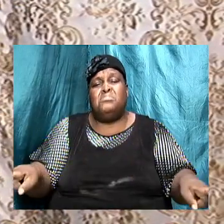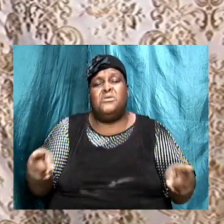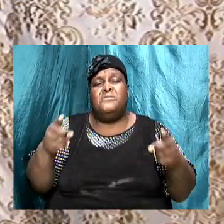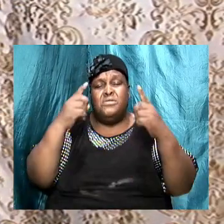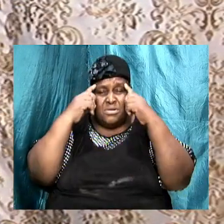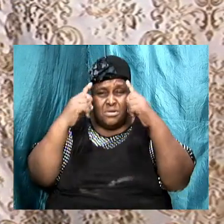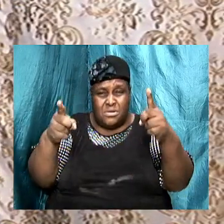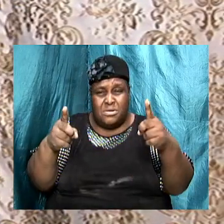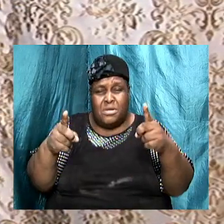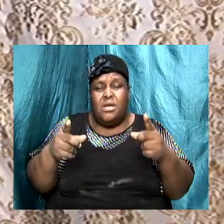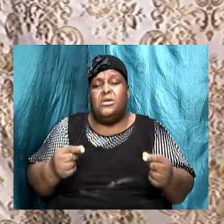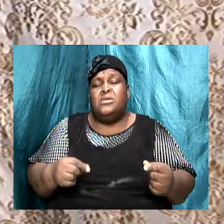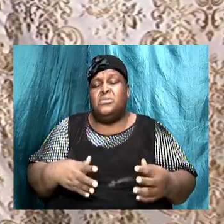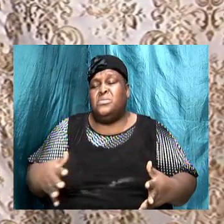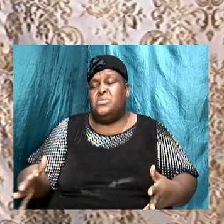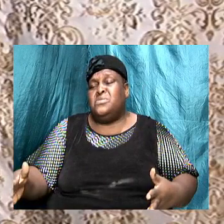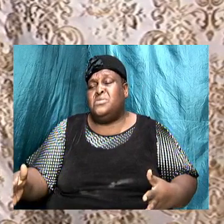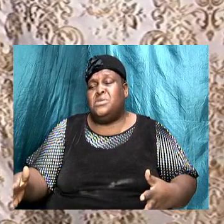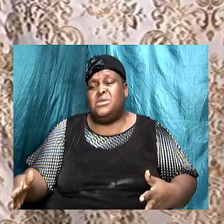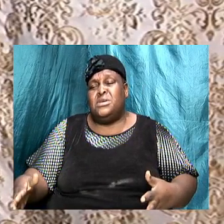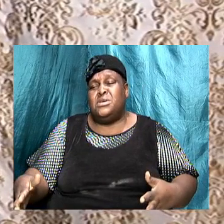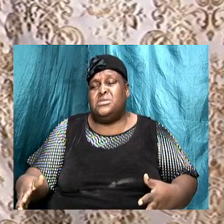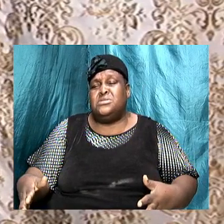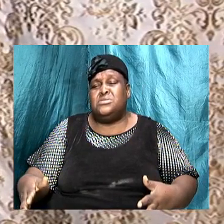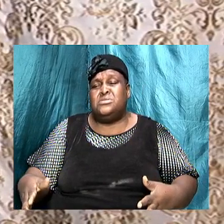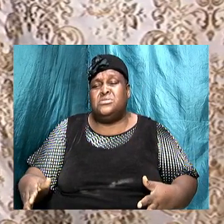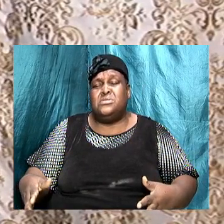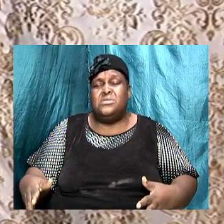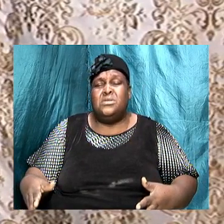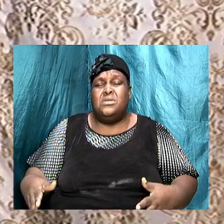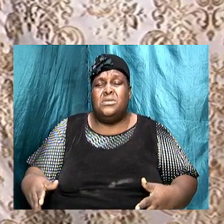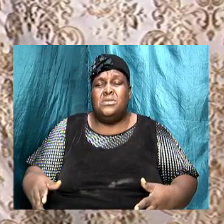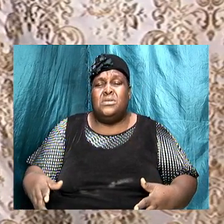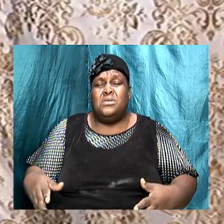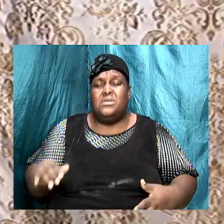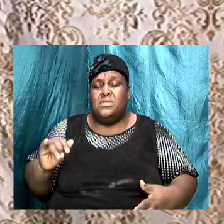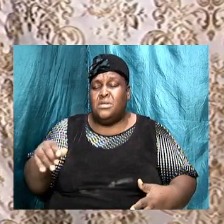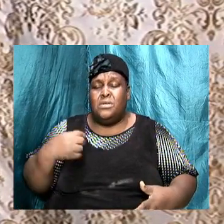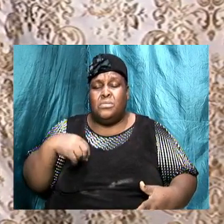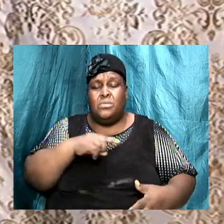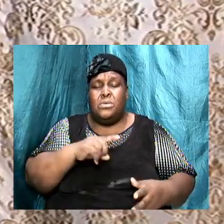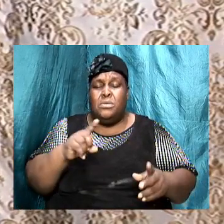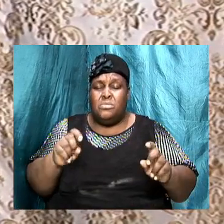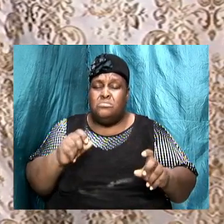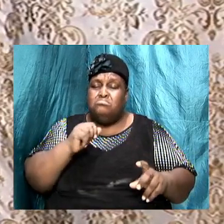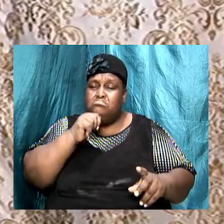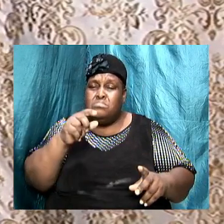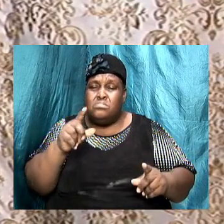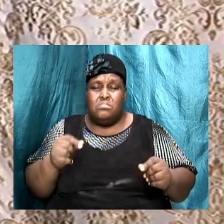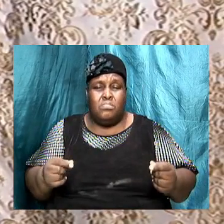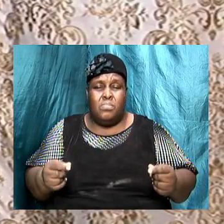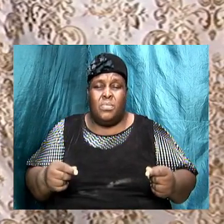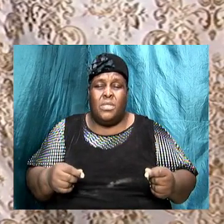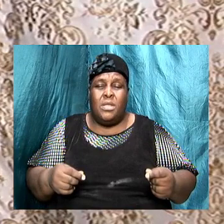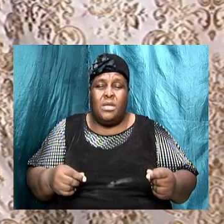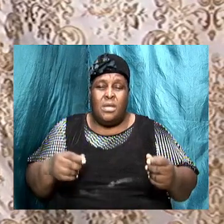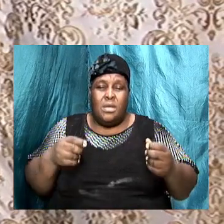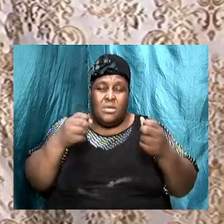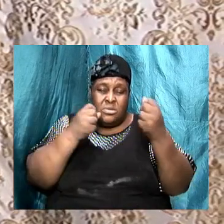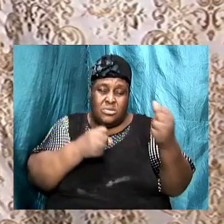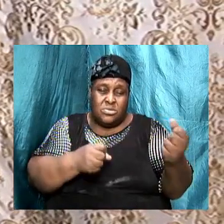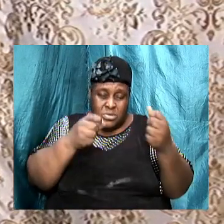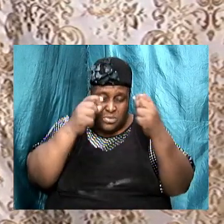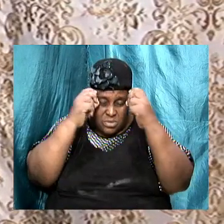ourselves now doing things that we should not do. Sound doctrine will tell us the ways of God